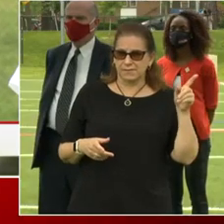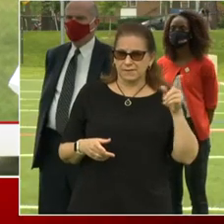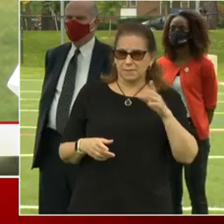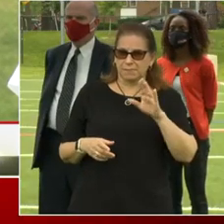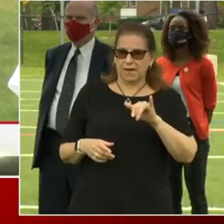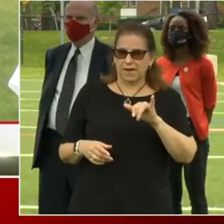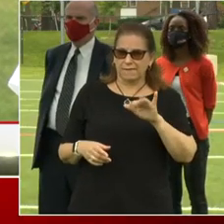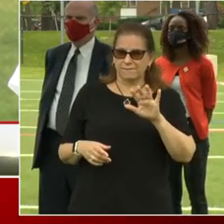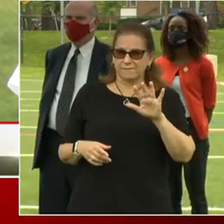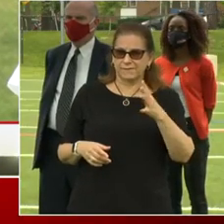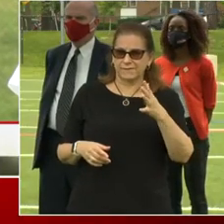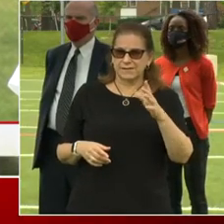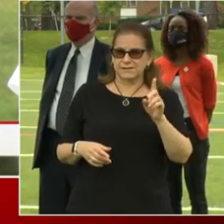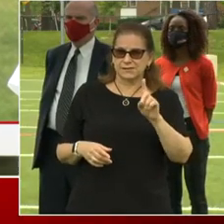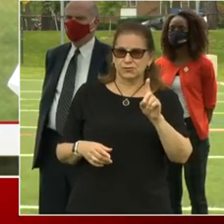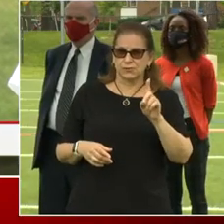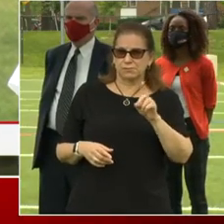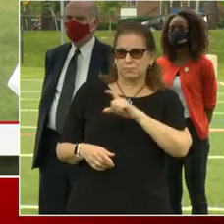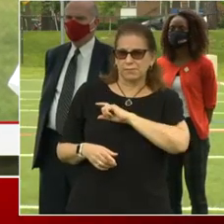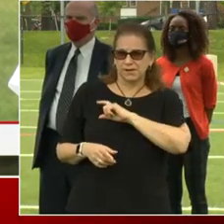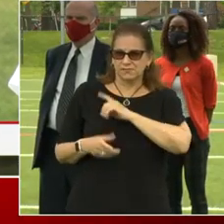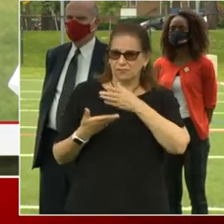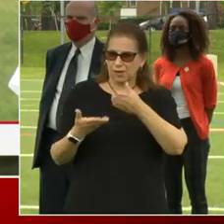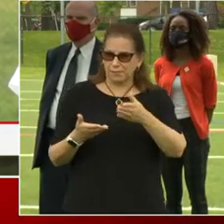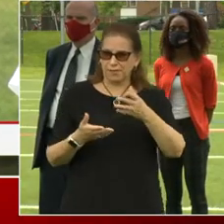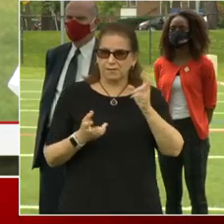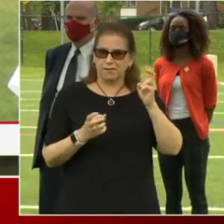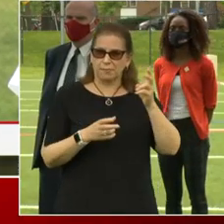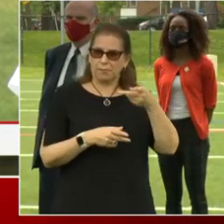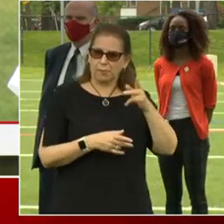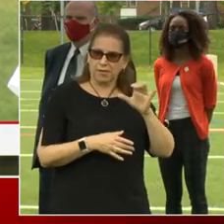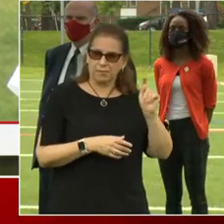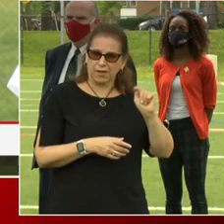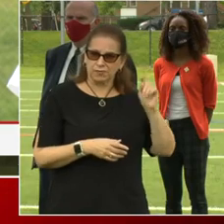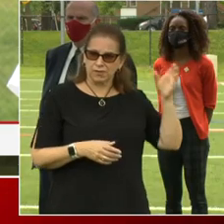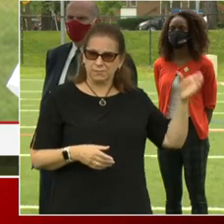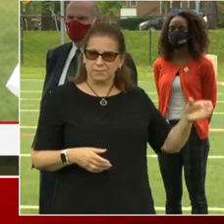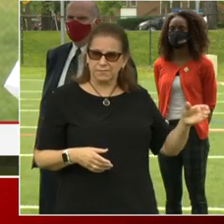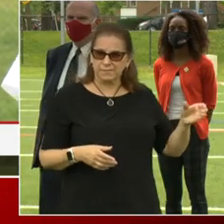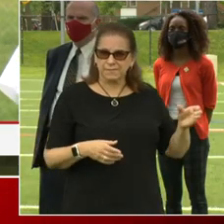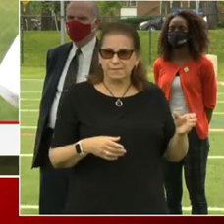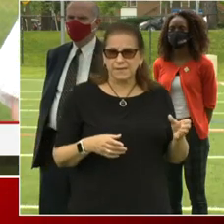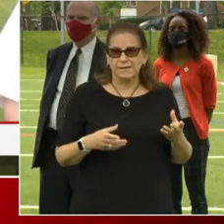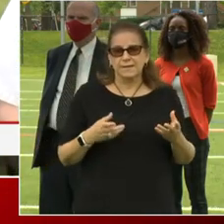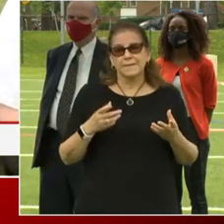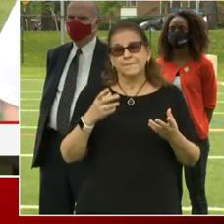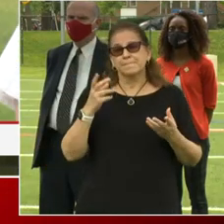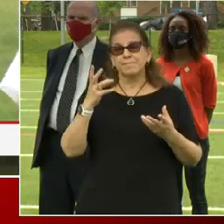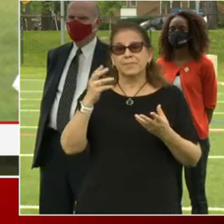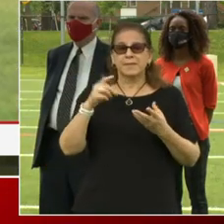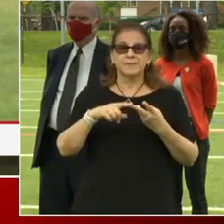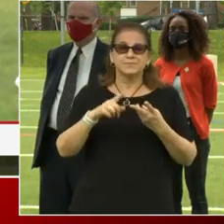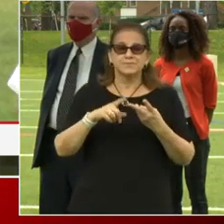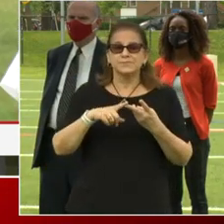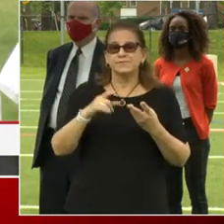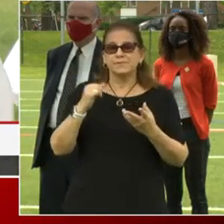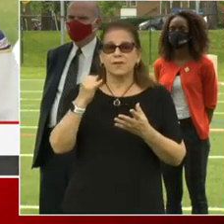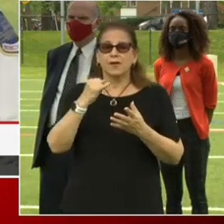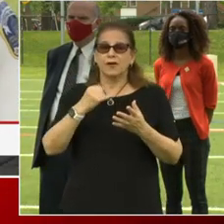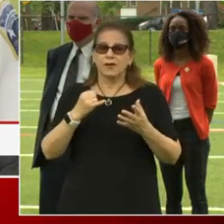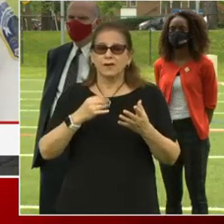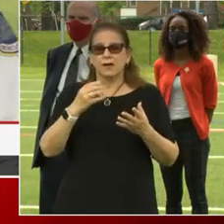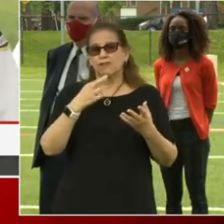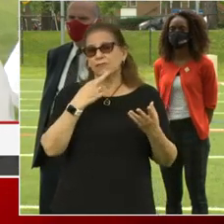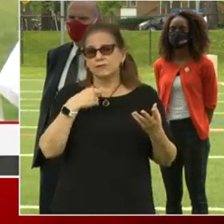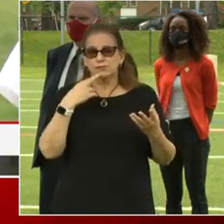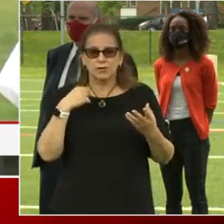Police and a few residents they spoke to put a state-of-the-art restroom in an open-air drug market. No one